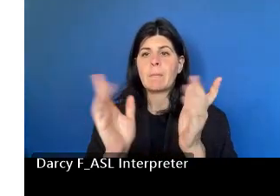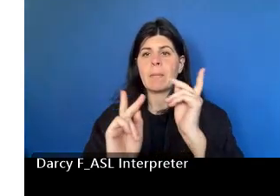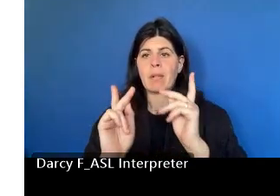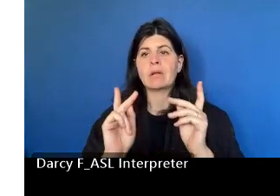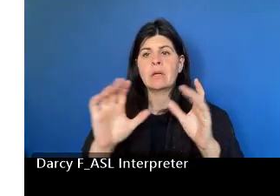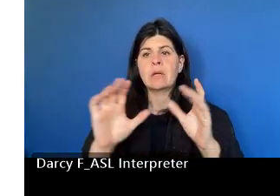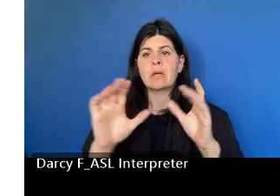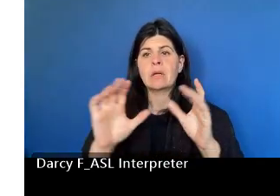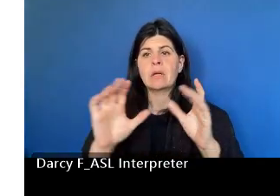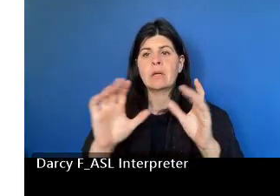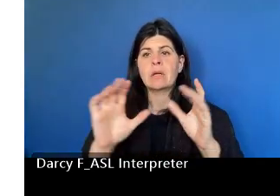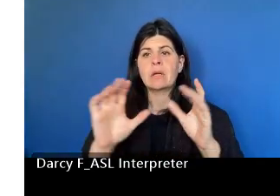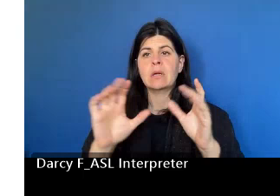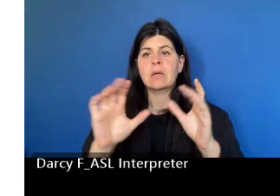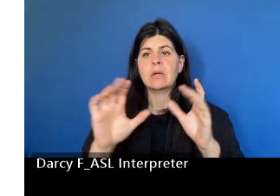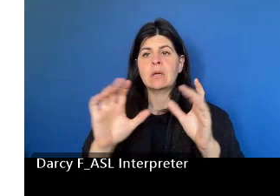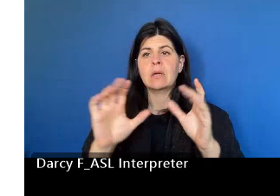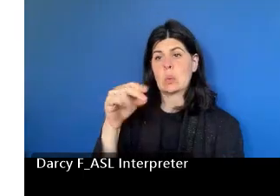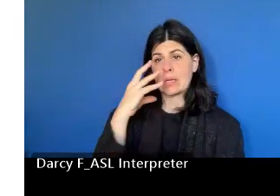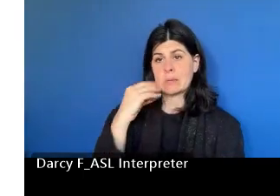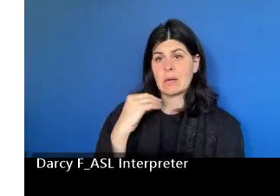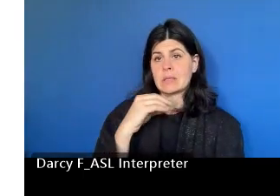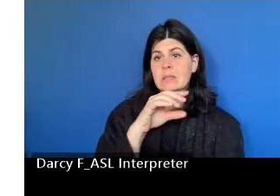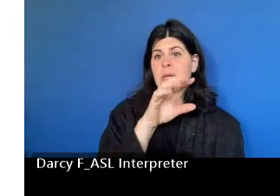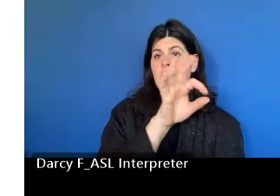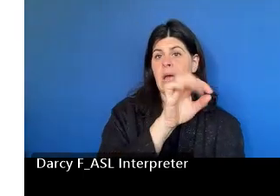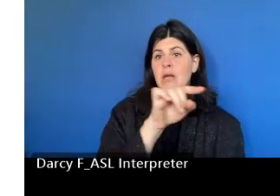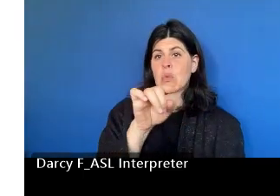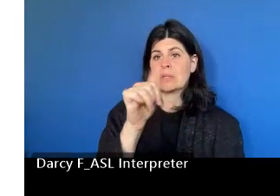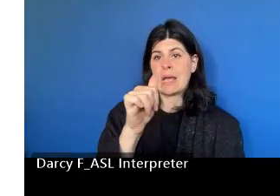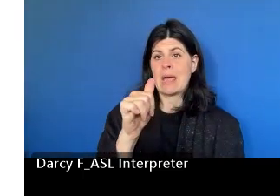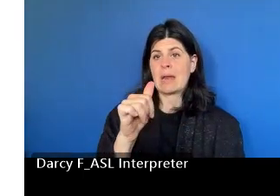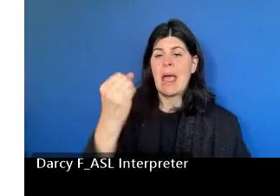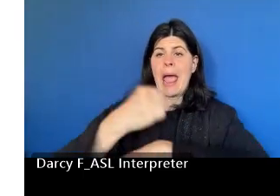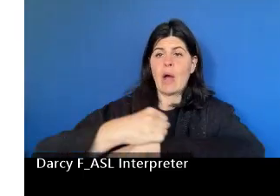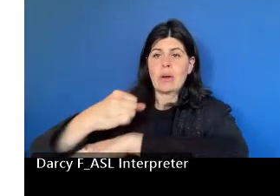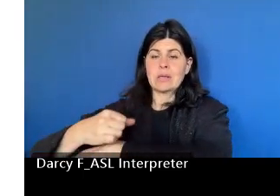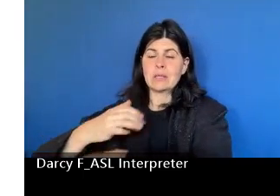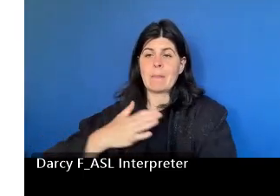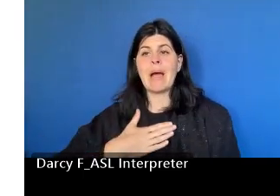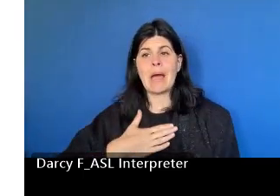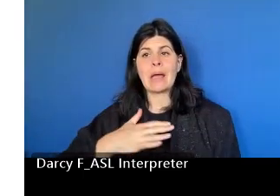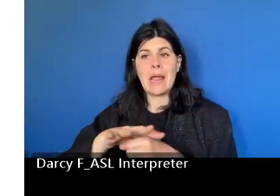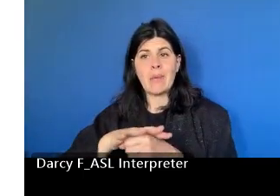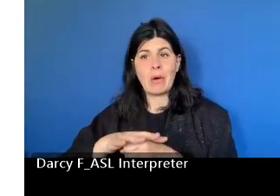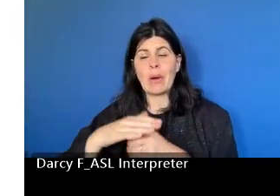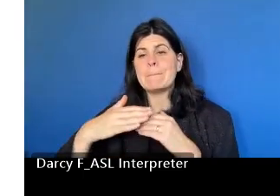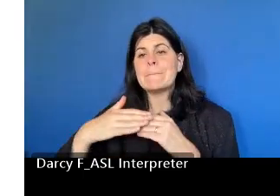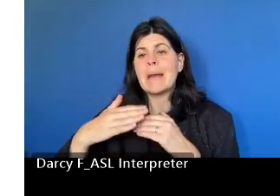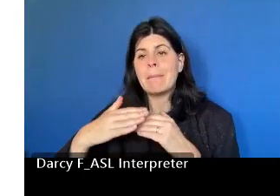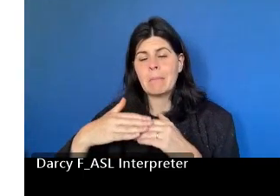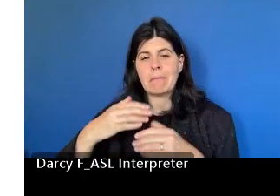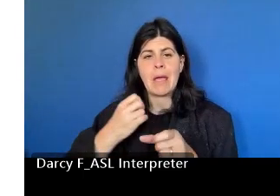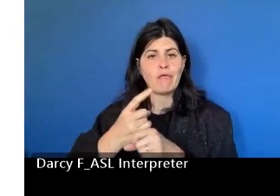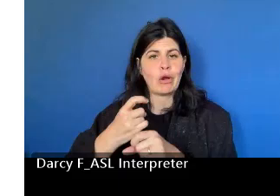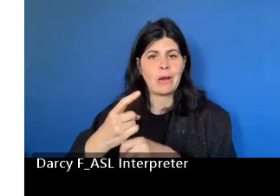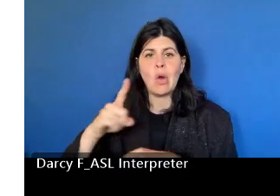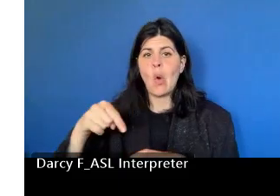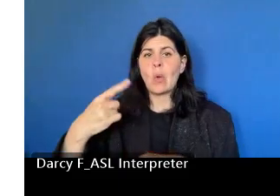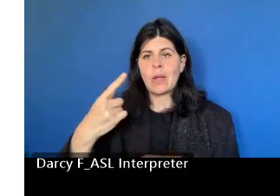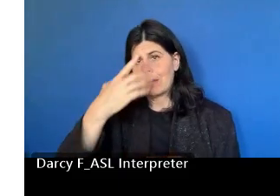do experience 9 to 10 outages in my neighborhood minimum per year. And it's only because I have a